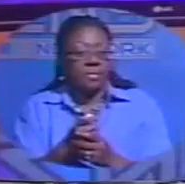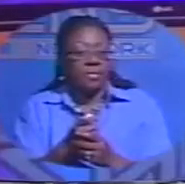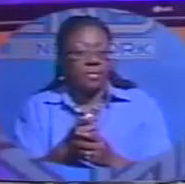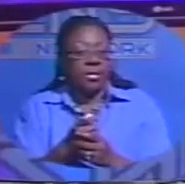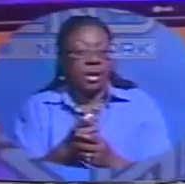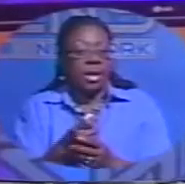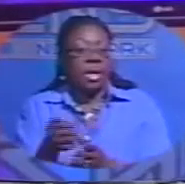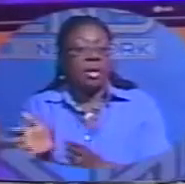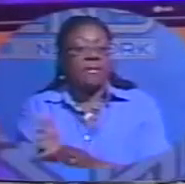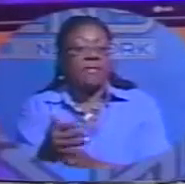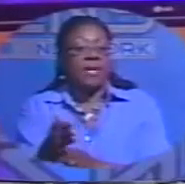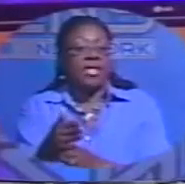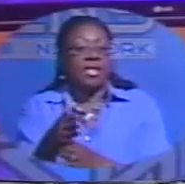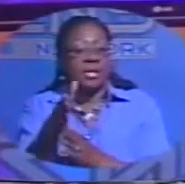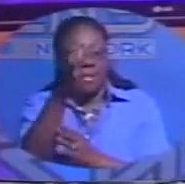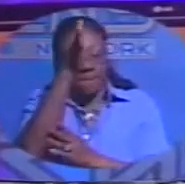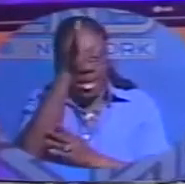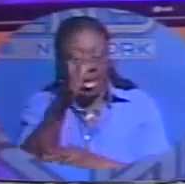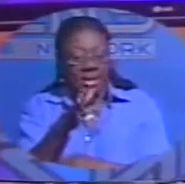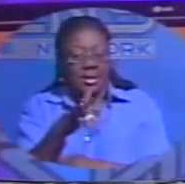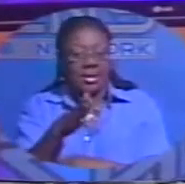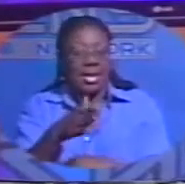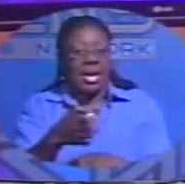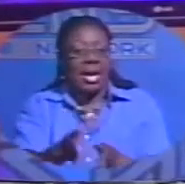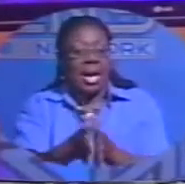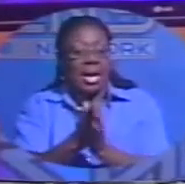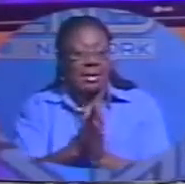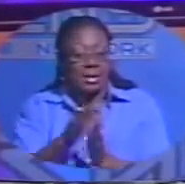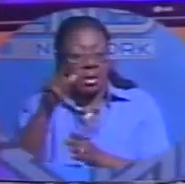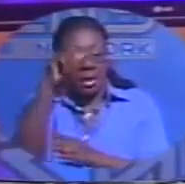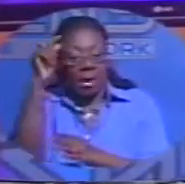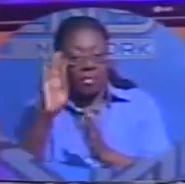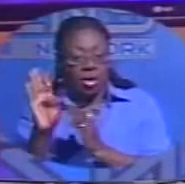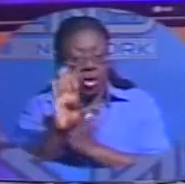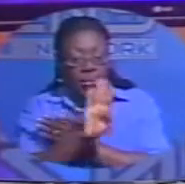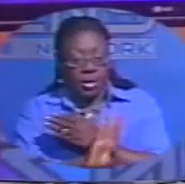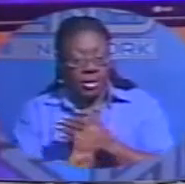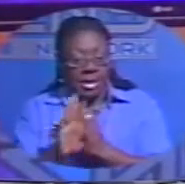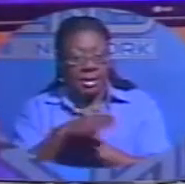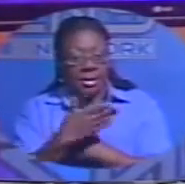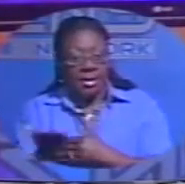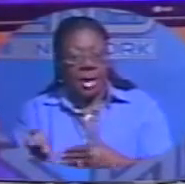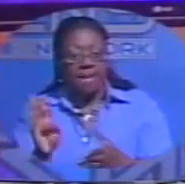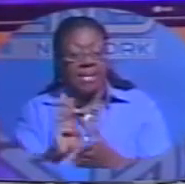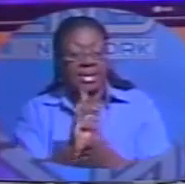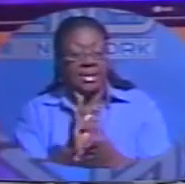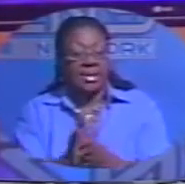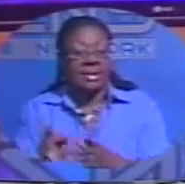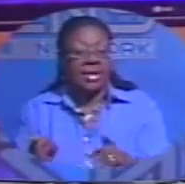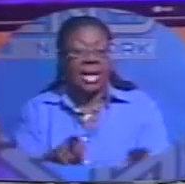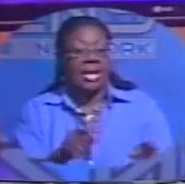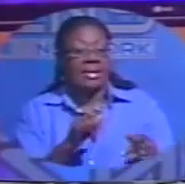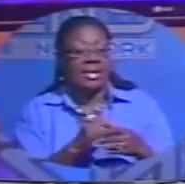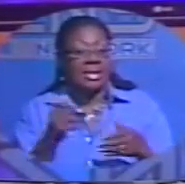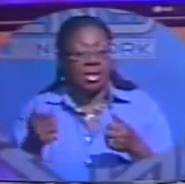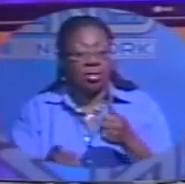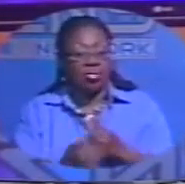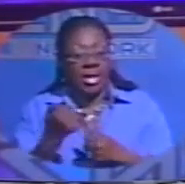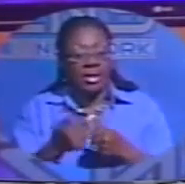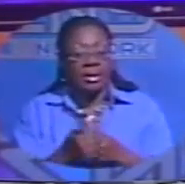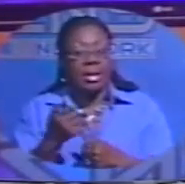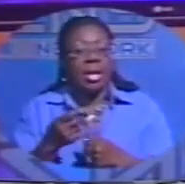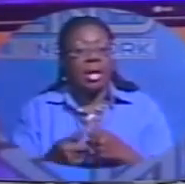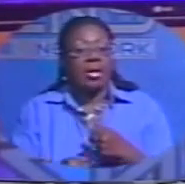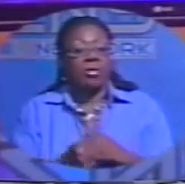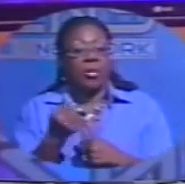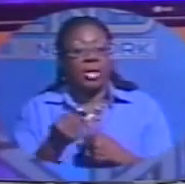Well, fishermen calling on authorities to protect their livelihood as it's threatened by foreigners. Today, the angry businessmen met with the Marine Minister in